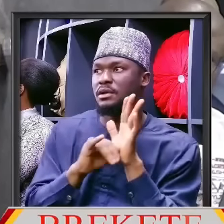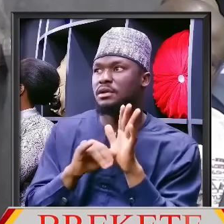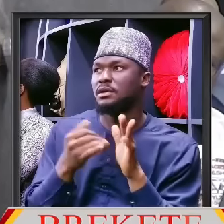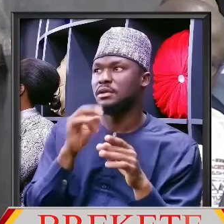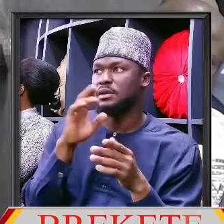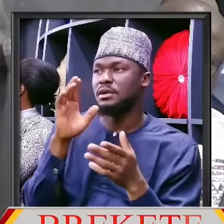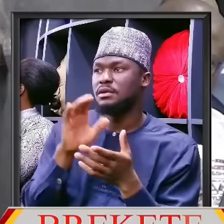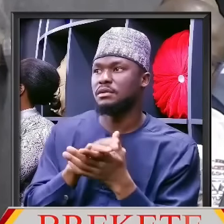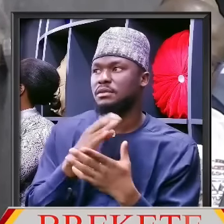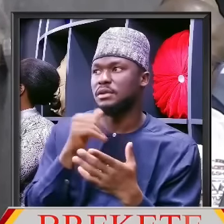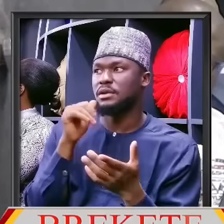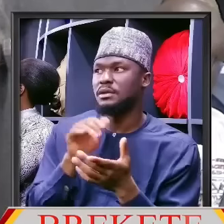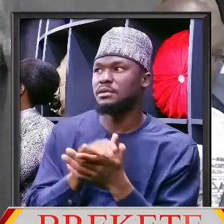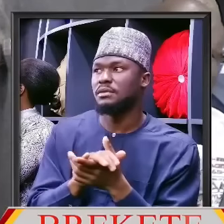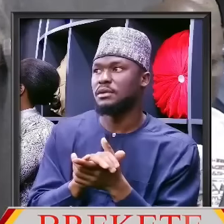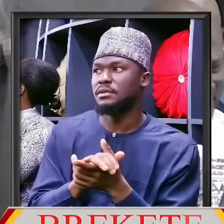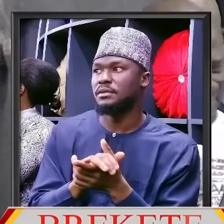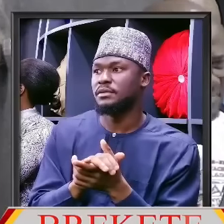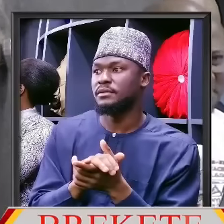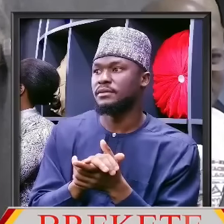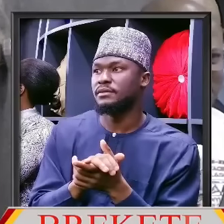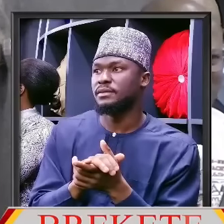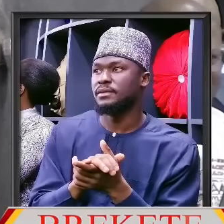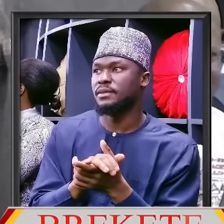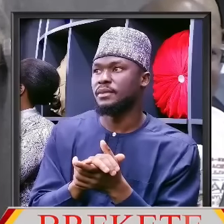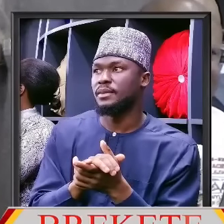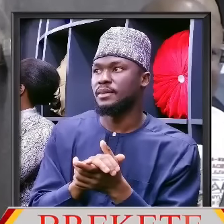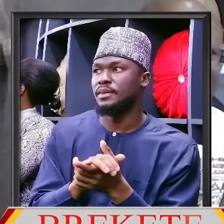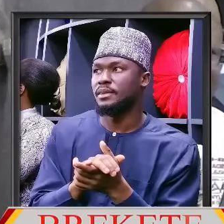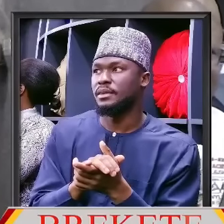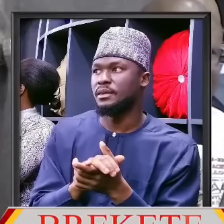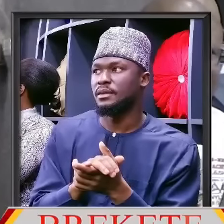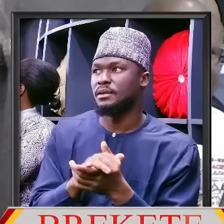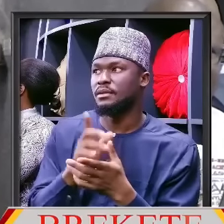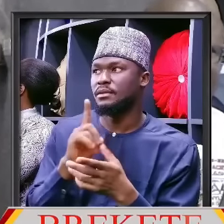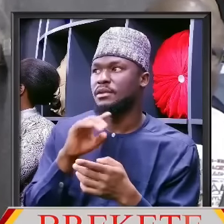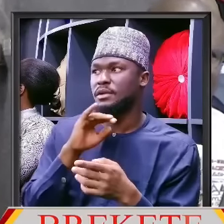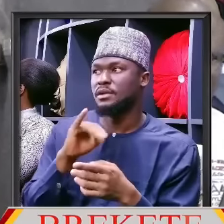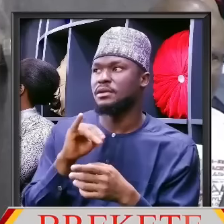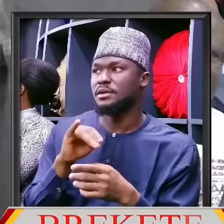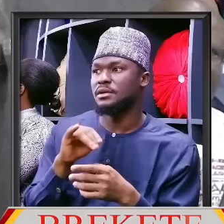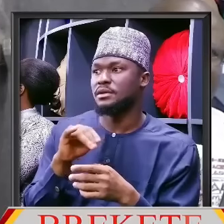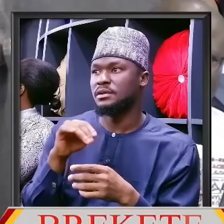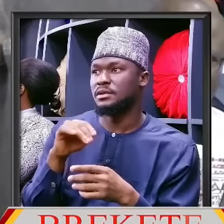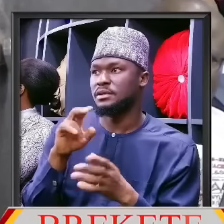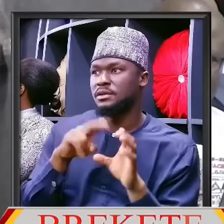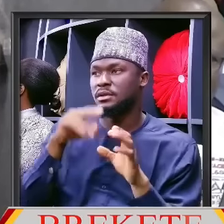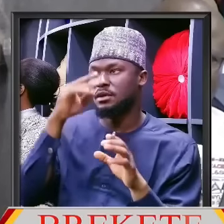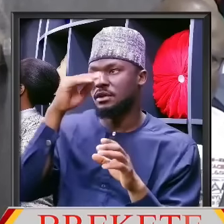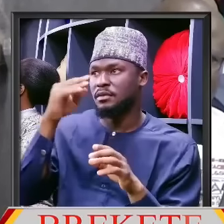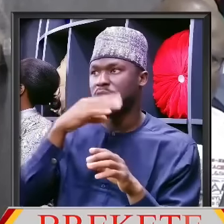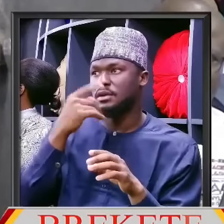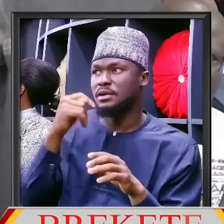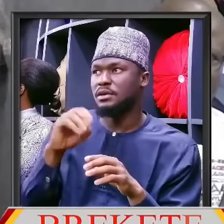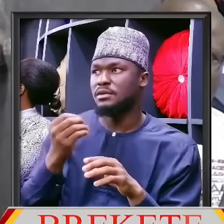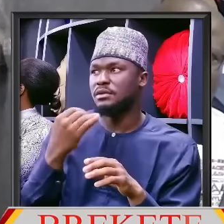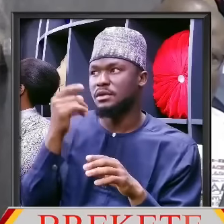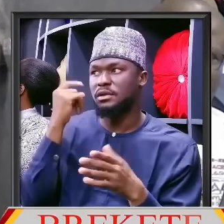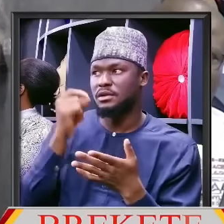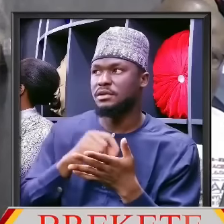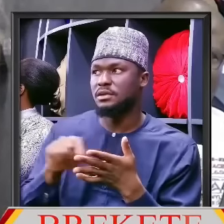there. And they come now, say one chairman, the other one a secretary. And they see a whole lot